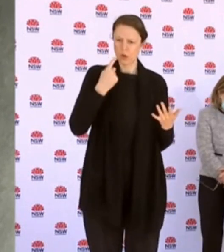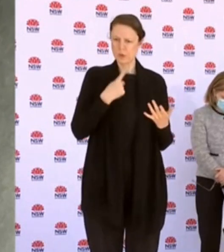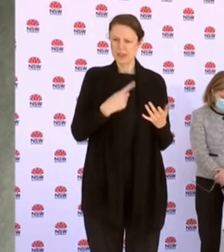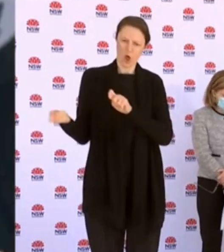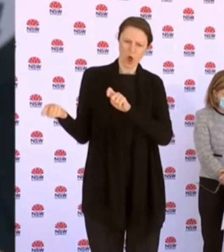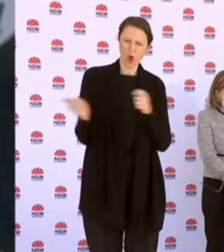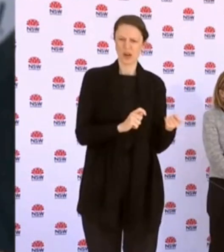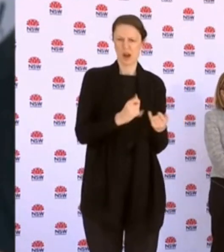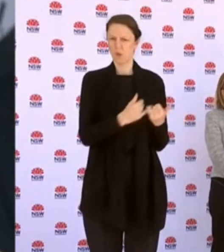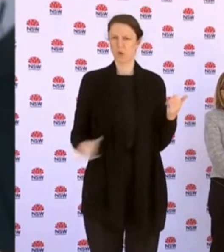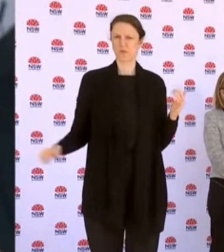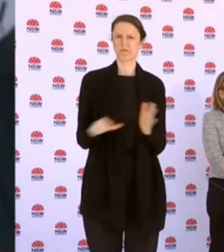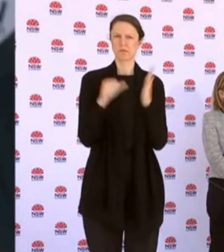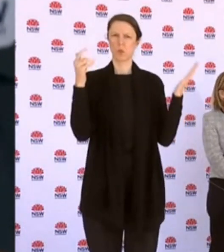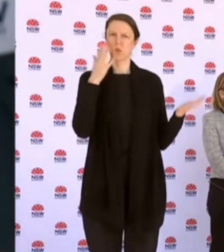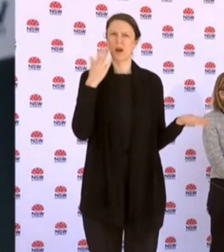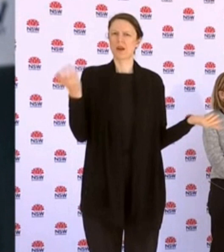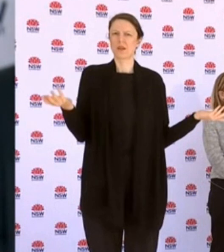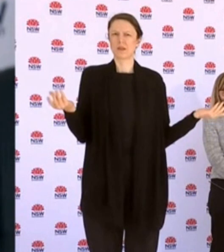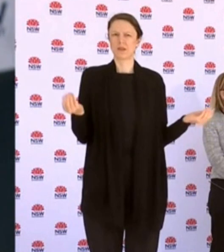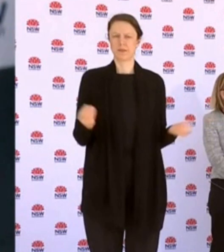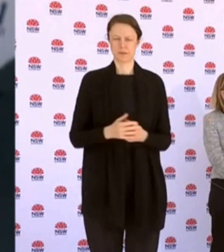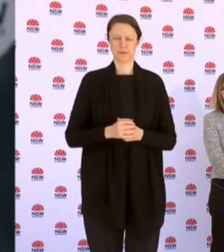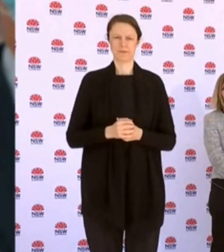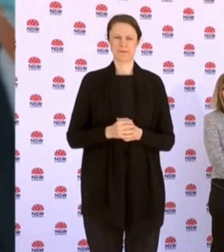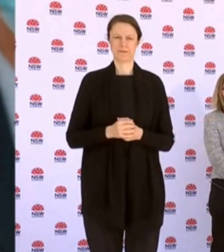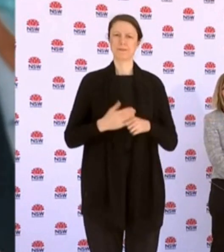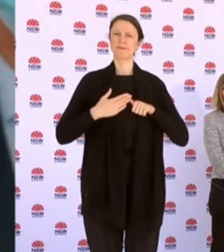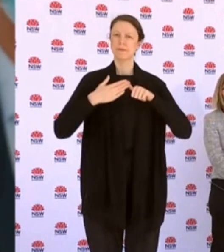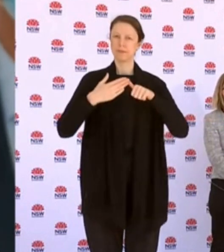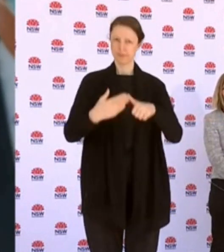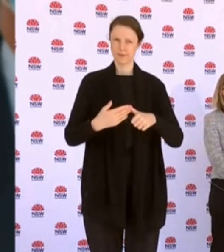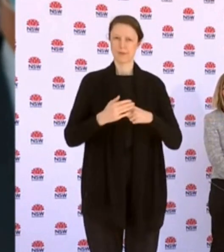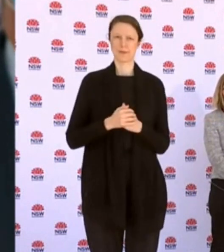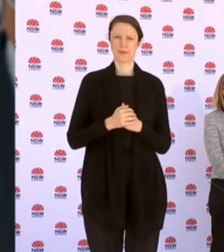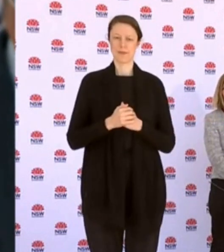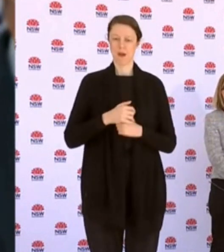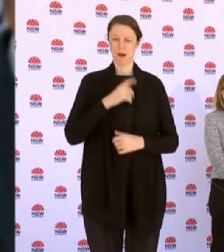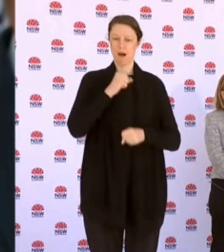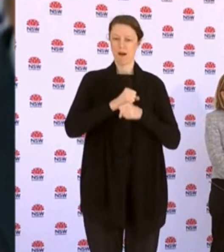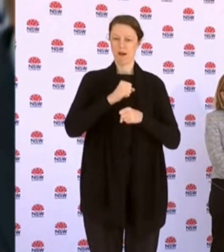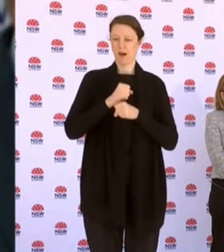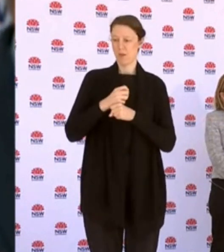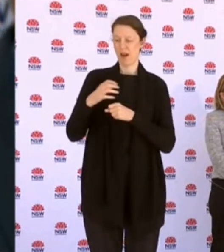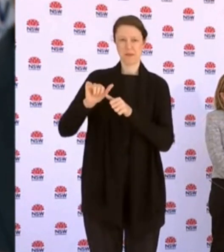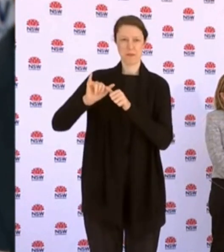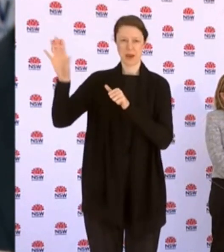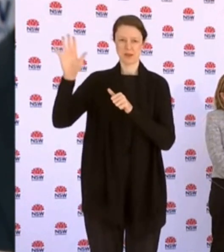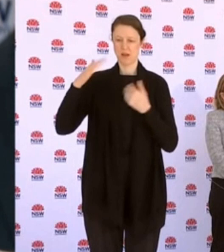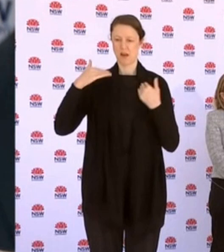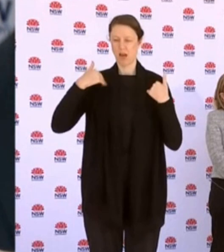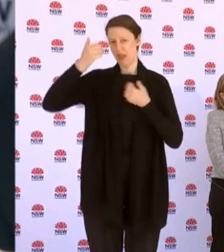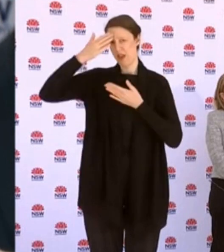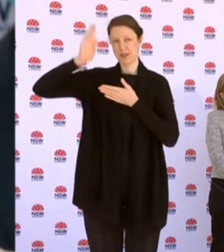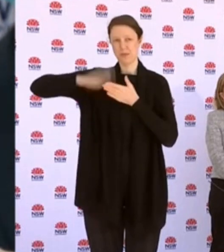thing? The people of New South Wales know that our government has access to the best health experts in our nation.